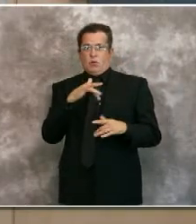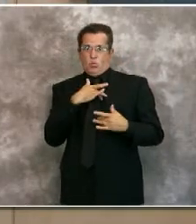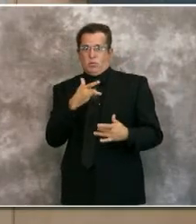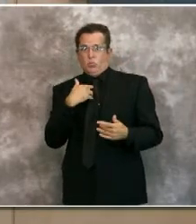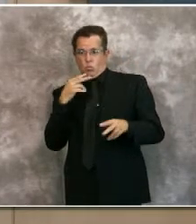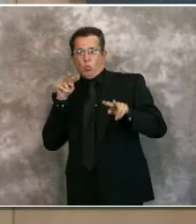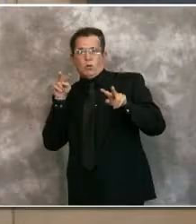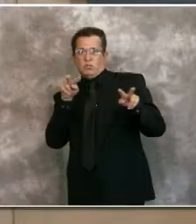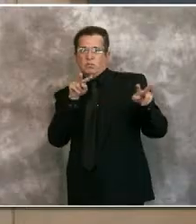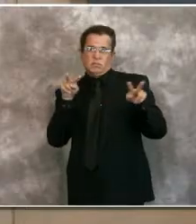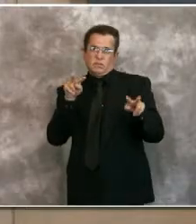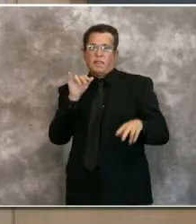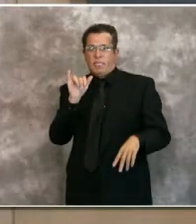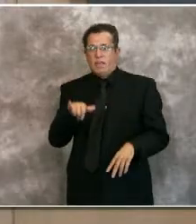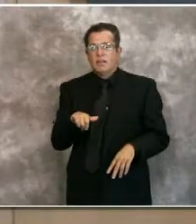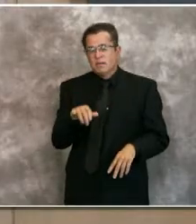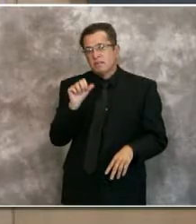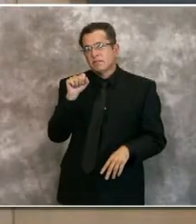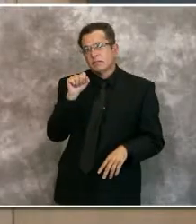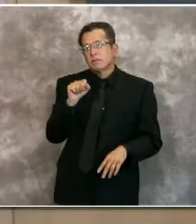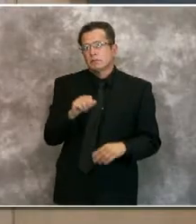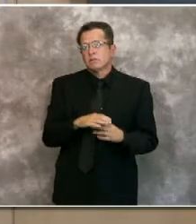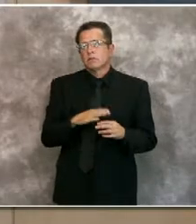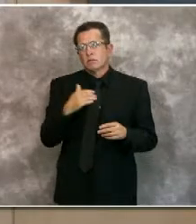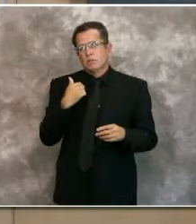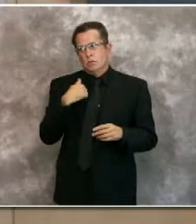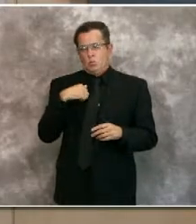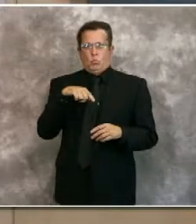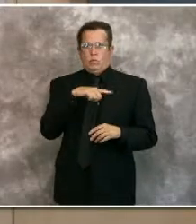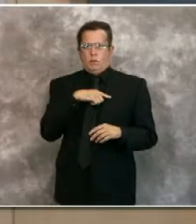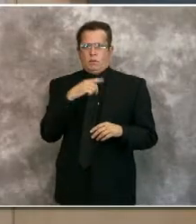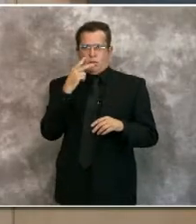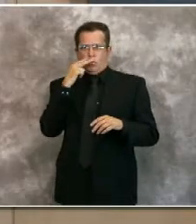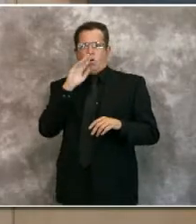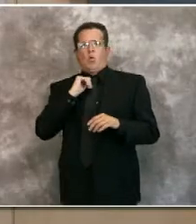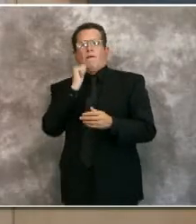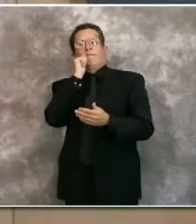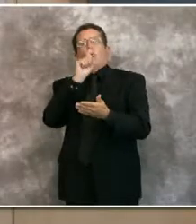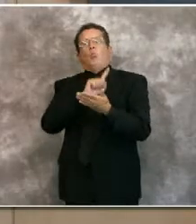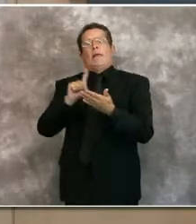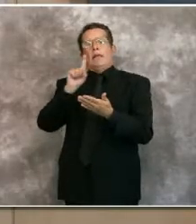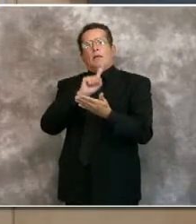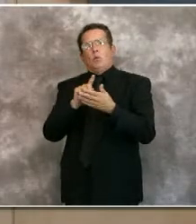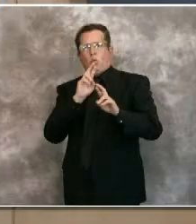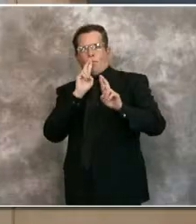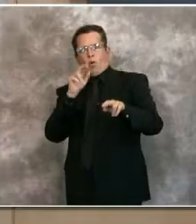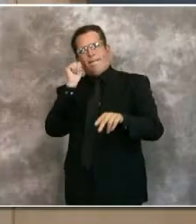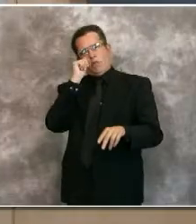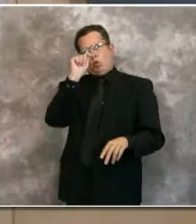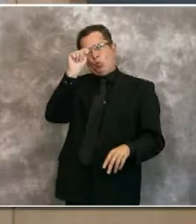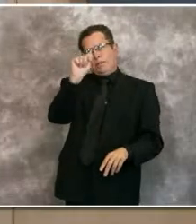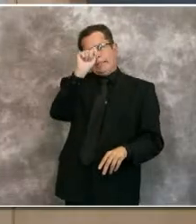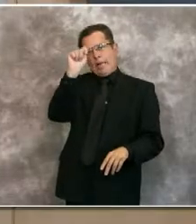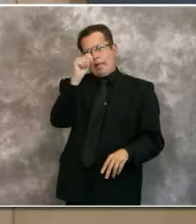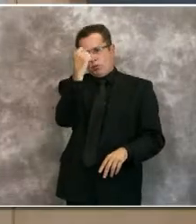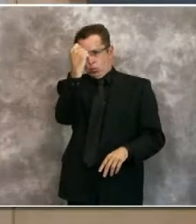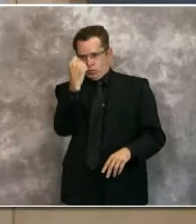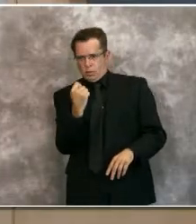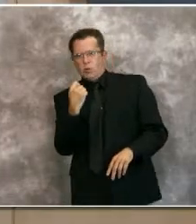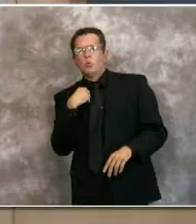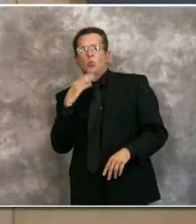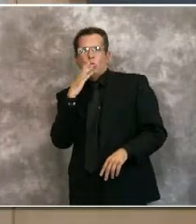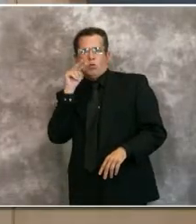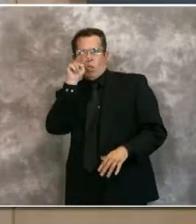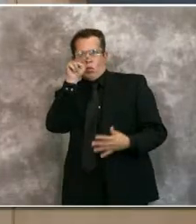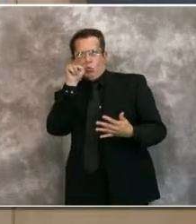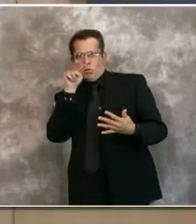we've seen. We produce our weekly report every Tuesday, and we do look at that